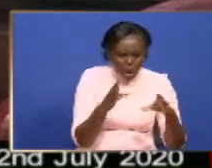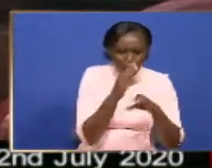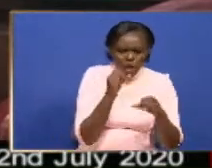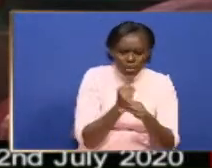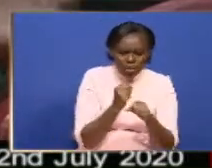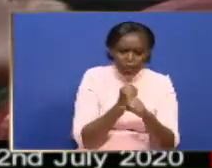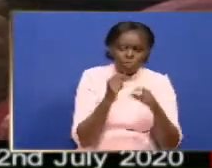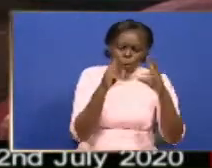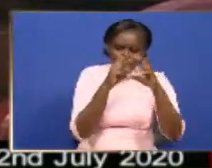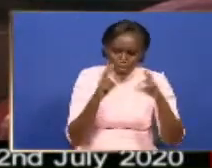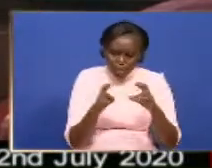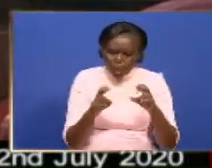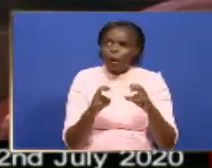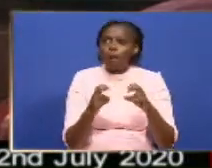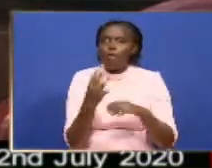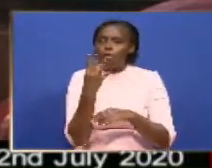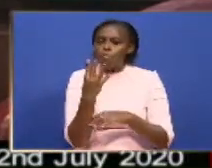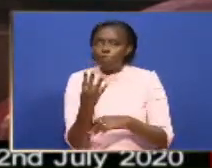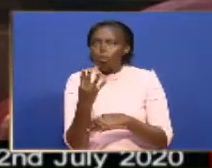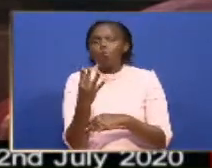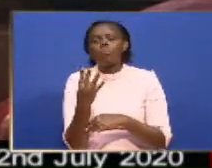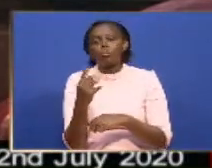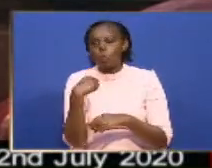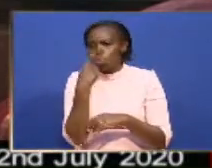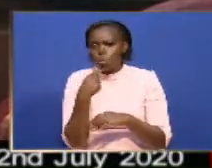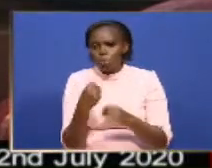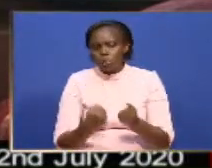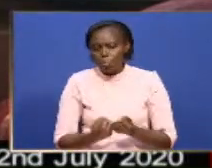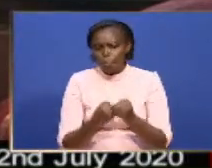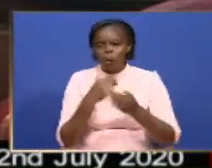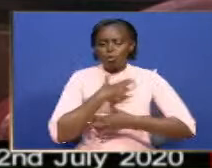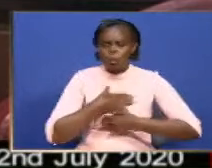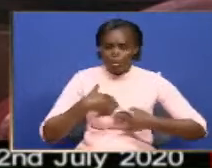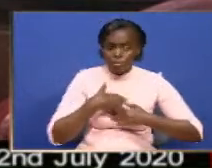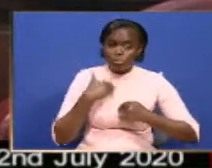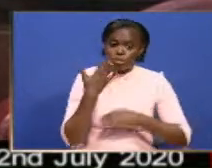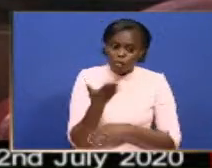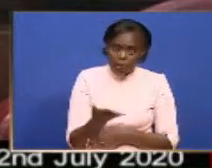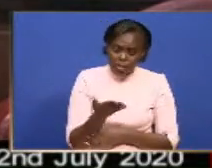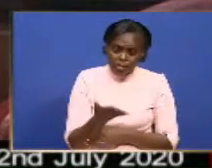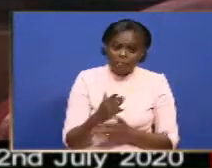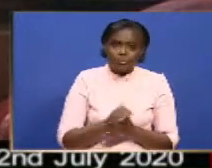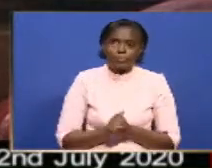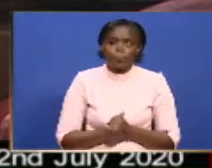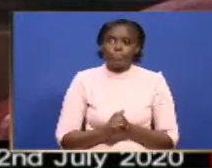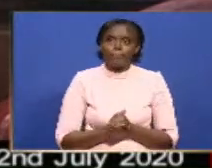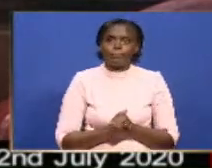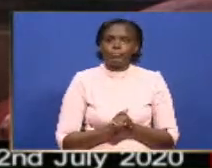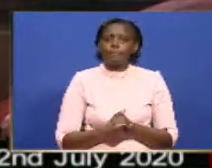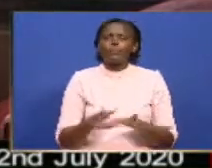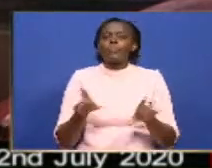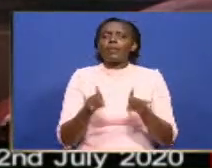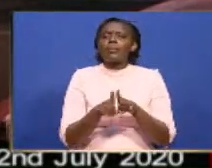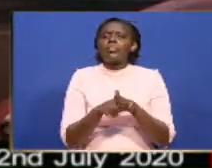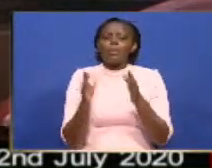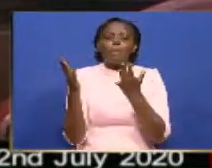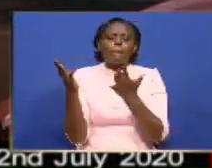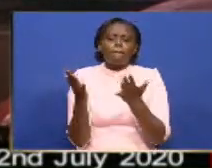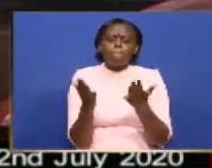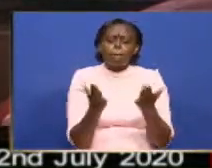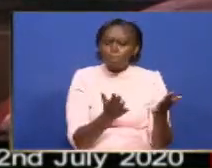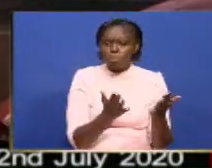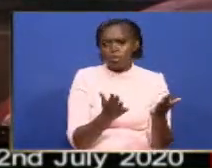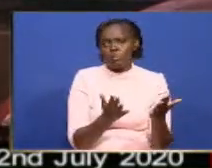organizations that are for the refugees, Honorable Speaker, and of the refugees. Honorable Speaker, they also brought on